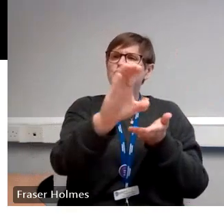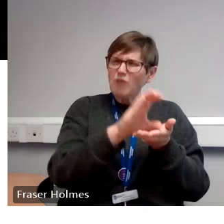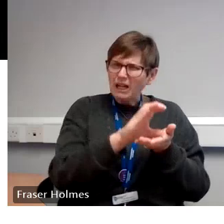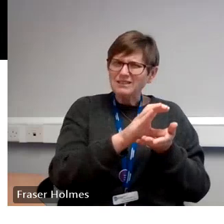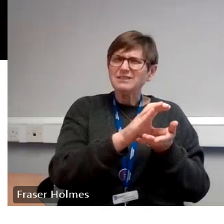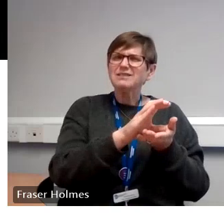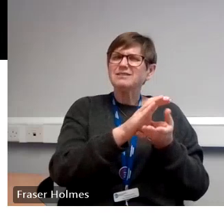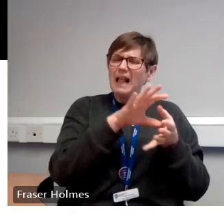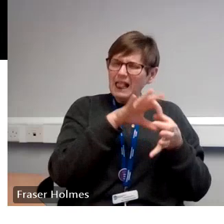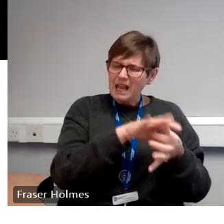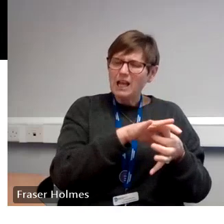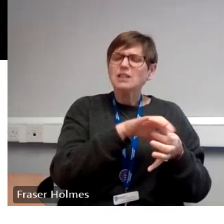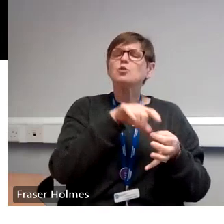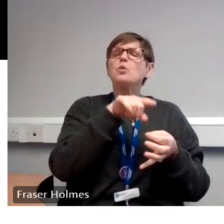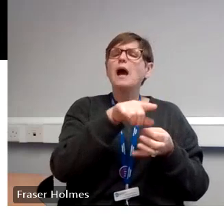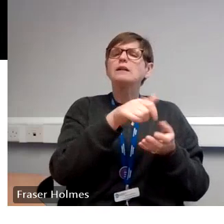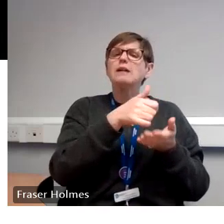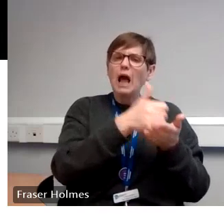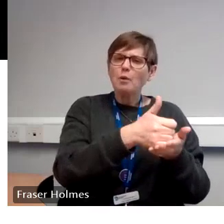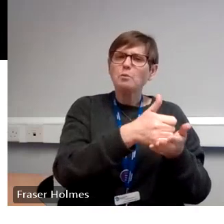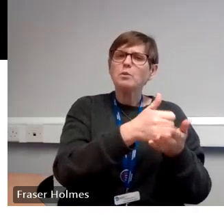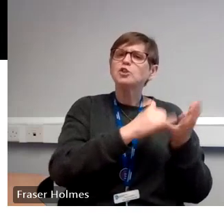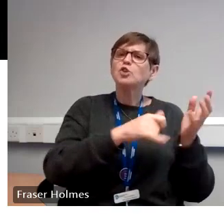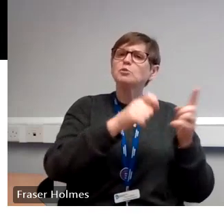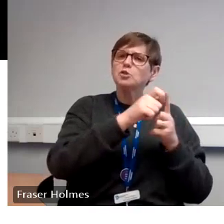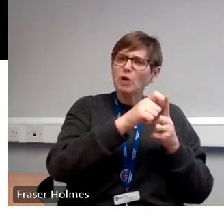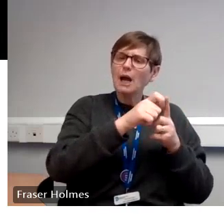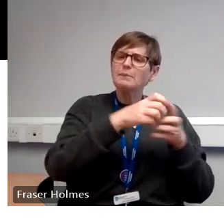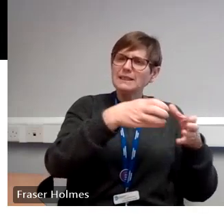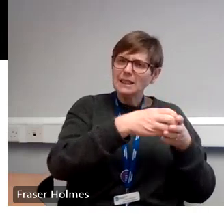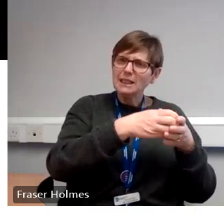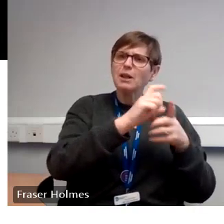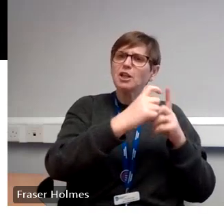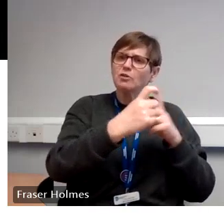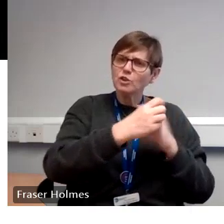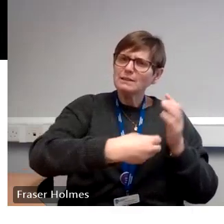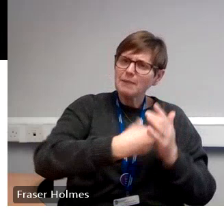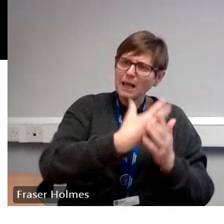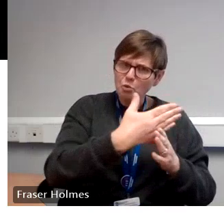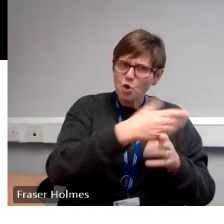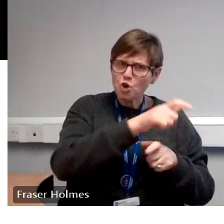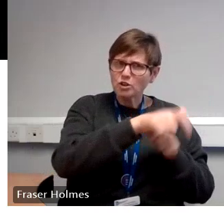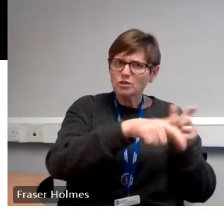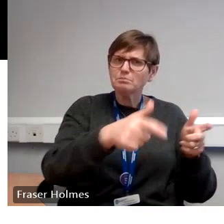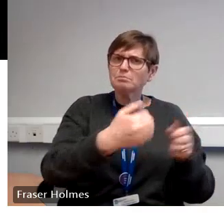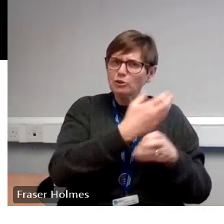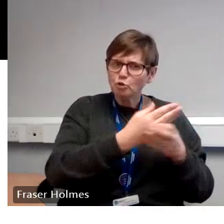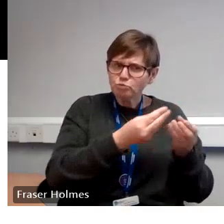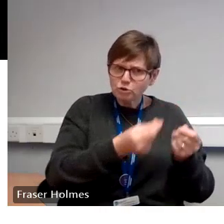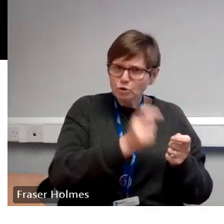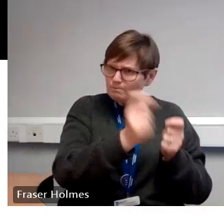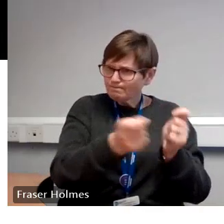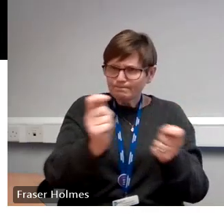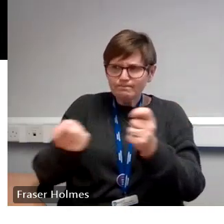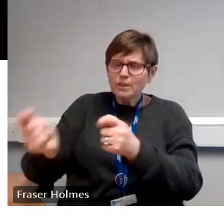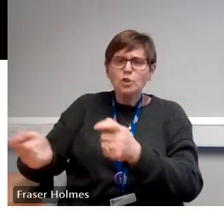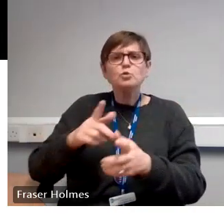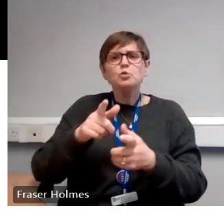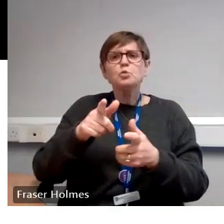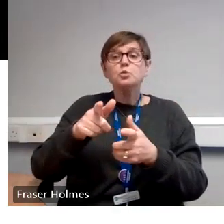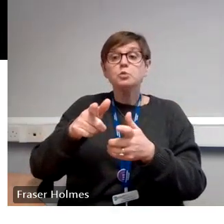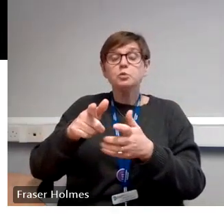it, and that helps the social prescribing team and the community development workers allocate resources to those services that are helping